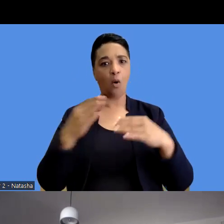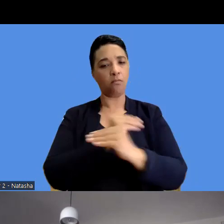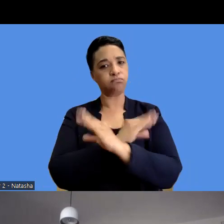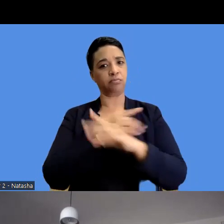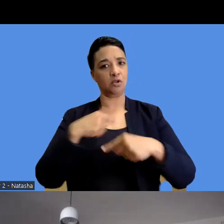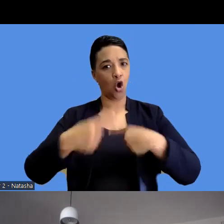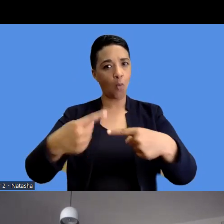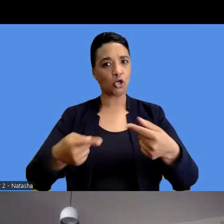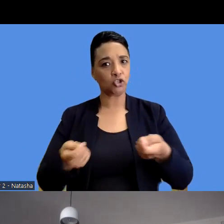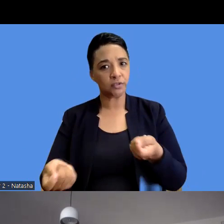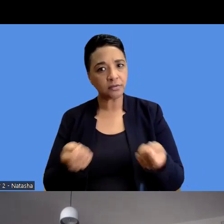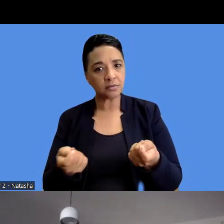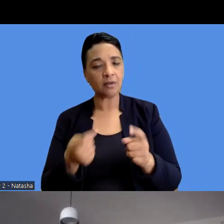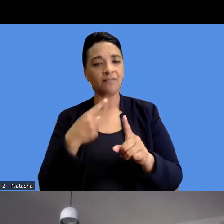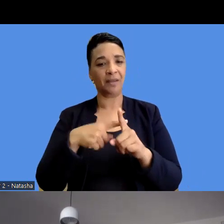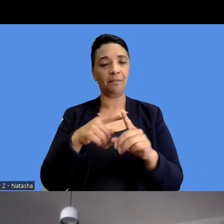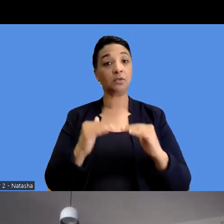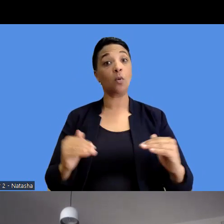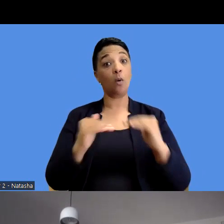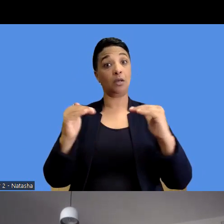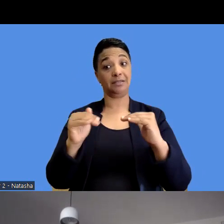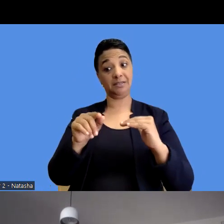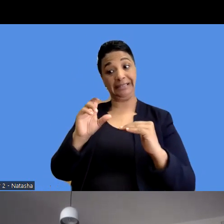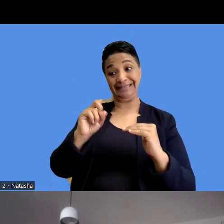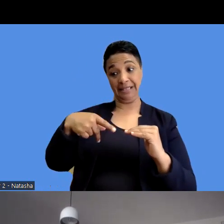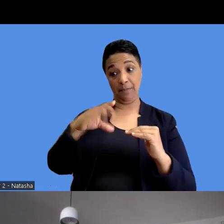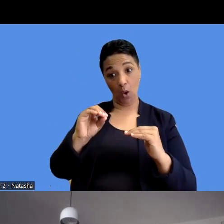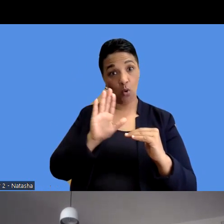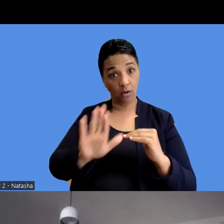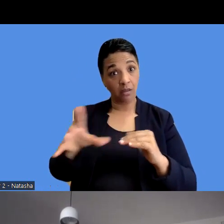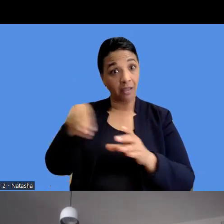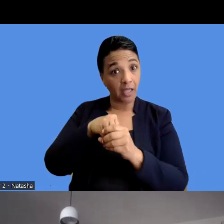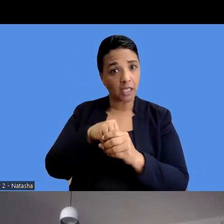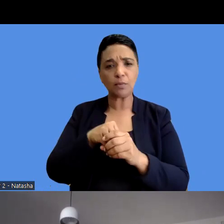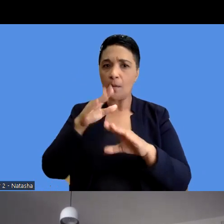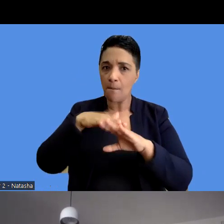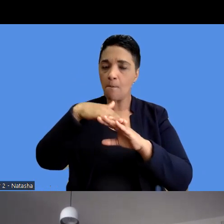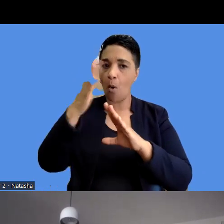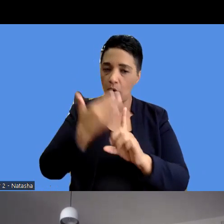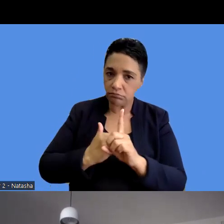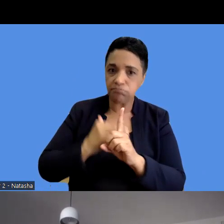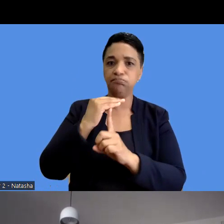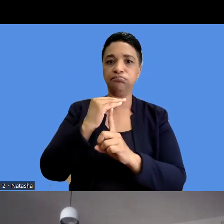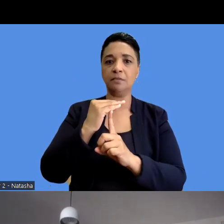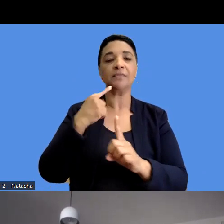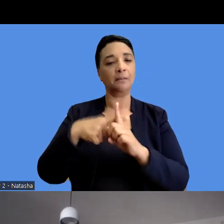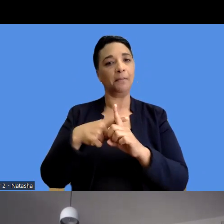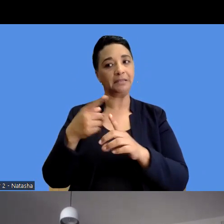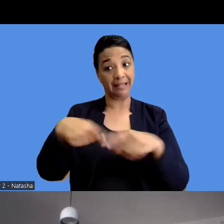Also, organization of persons with disabilities, engagement was enhanced, as well as their empowerment to play a